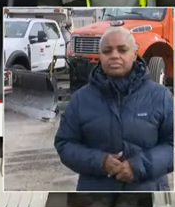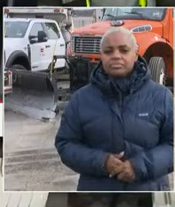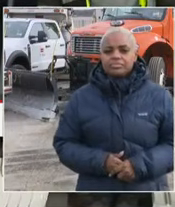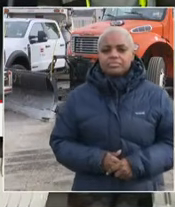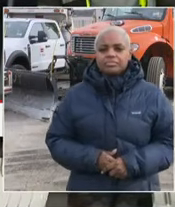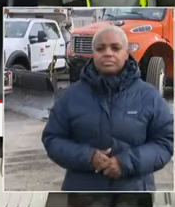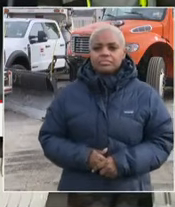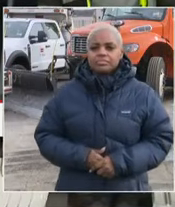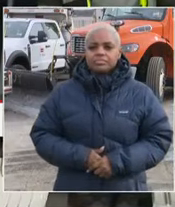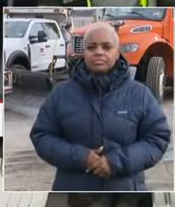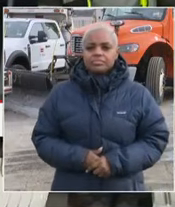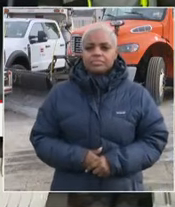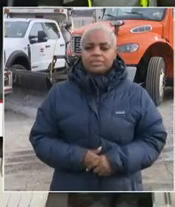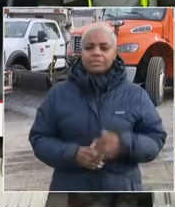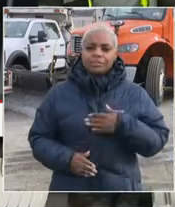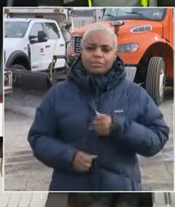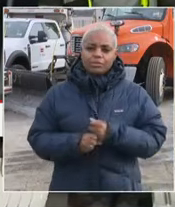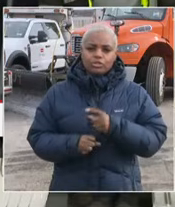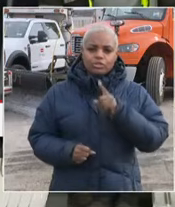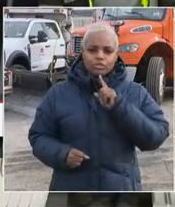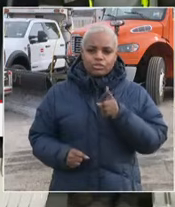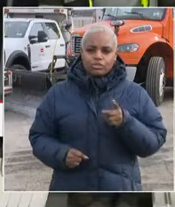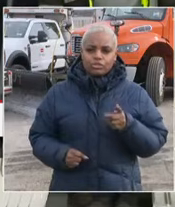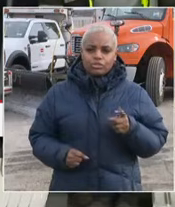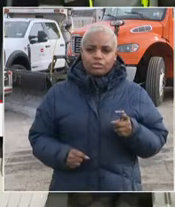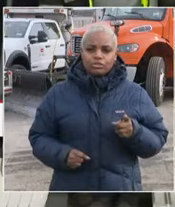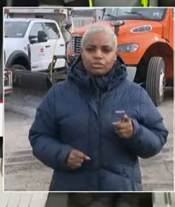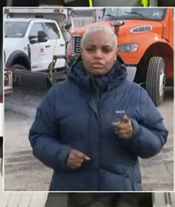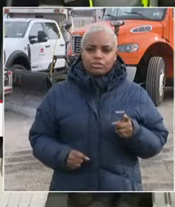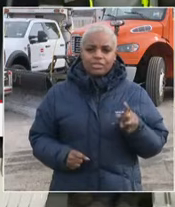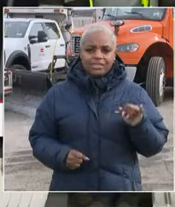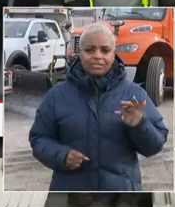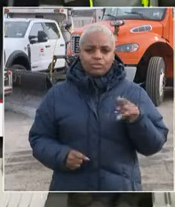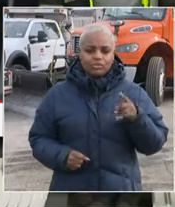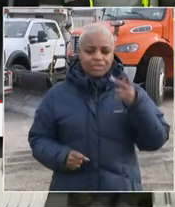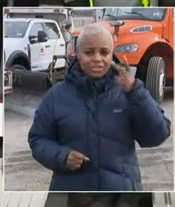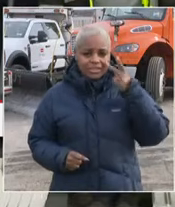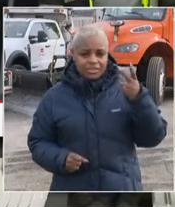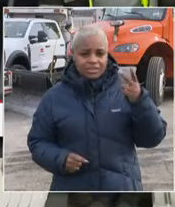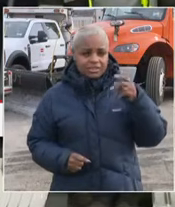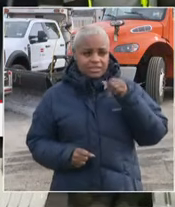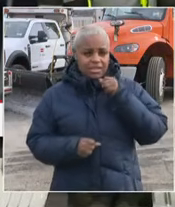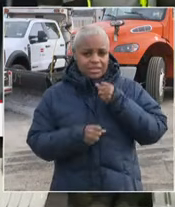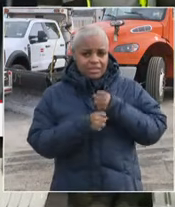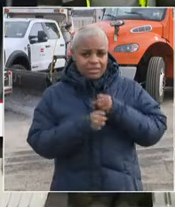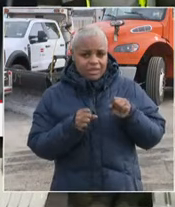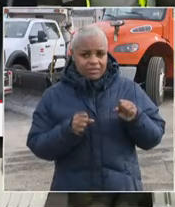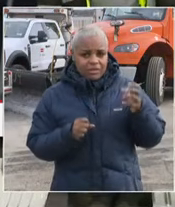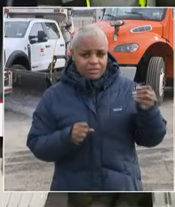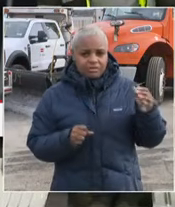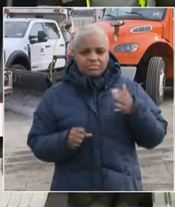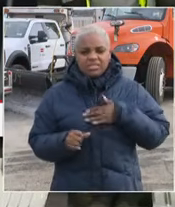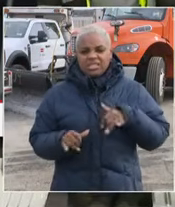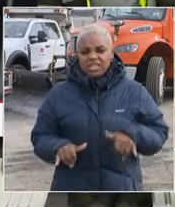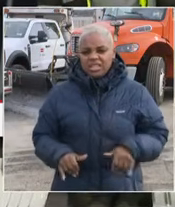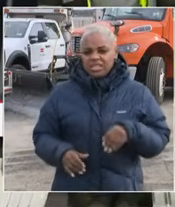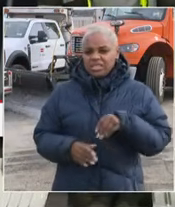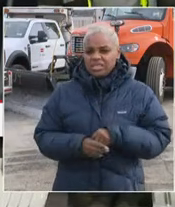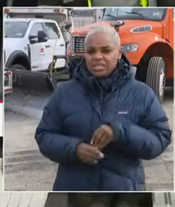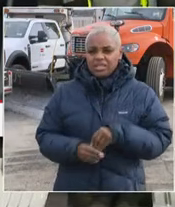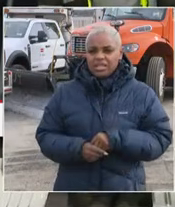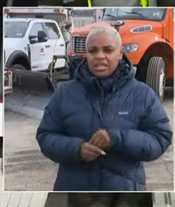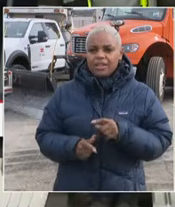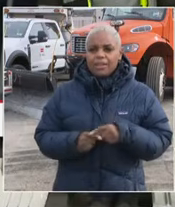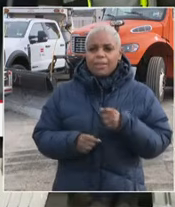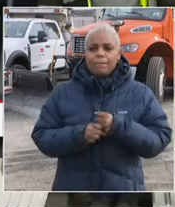weather sense here, stay inside, look after each other, as the mayor said, and then travel after that. On the notification side, we please ask you to